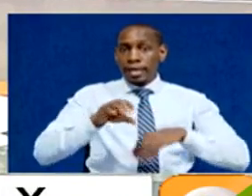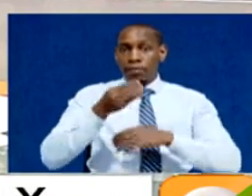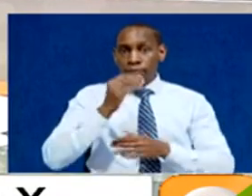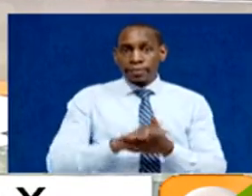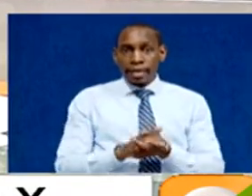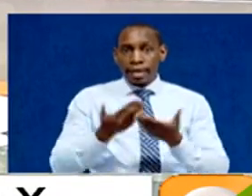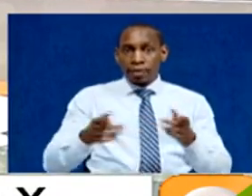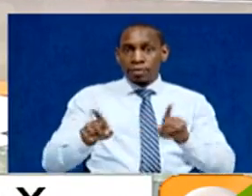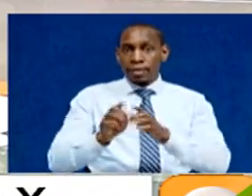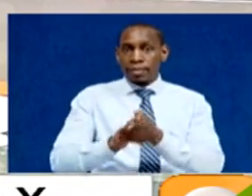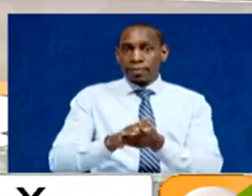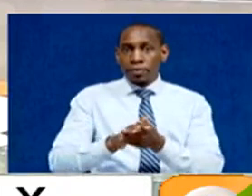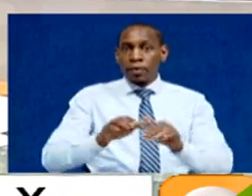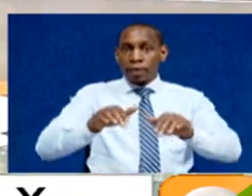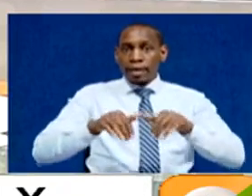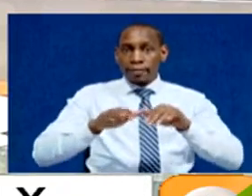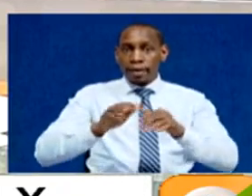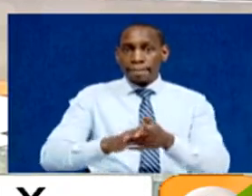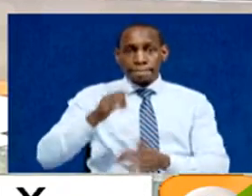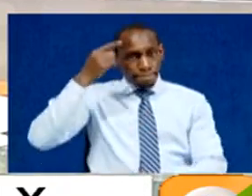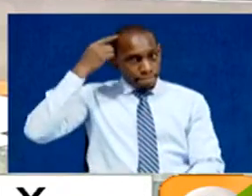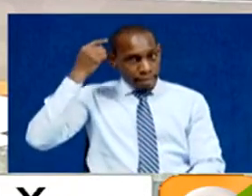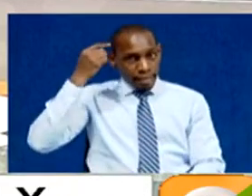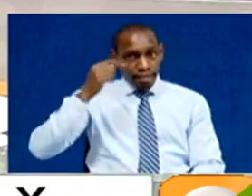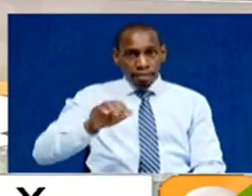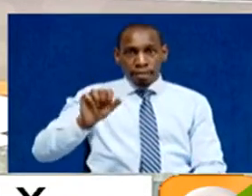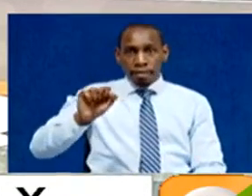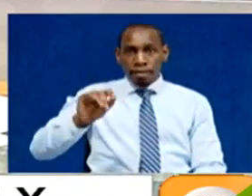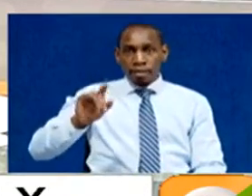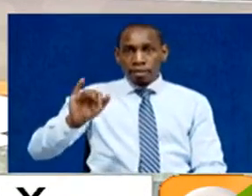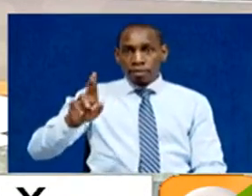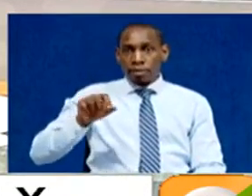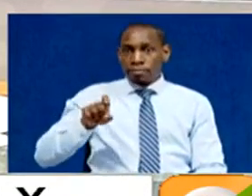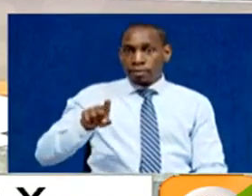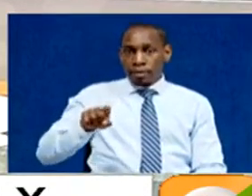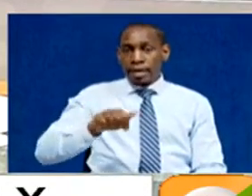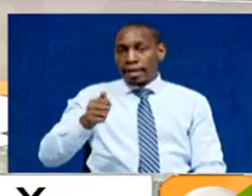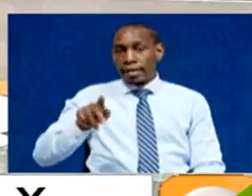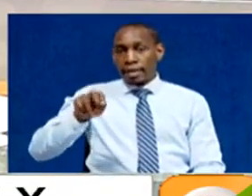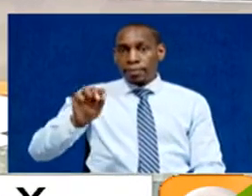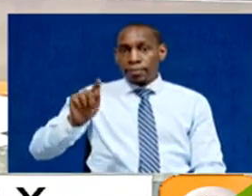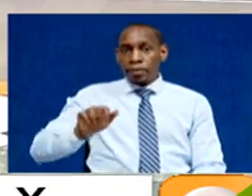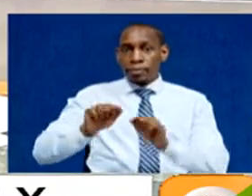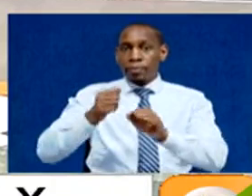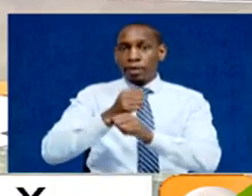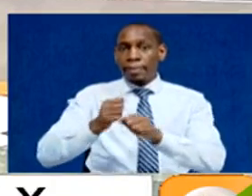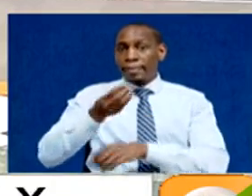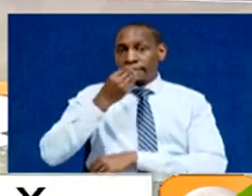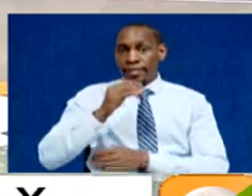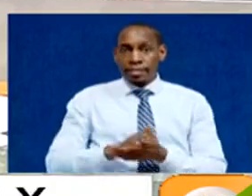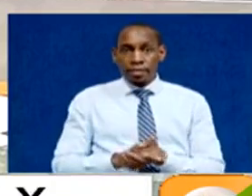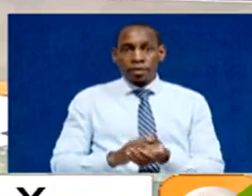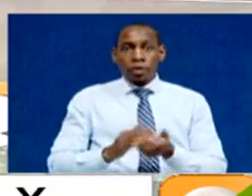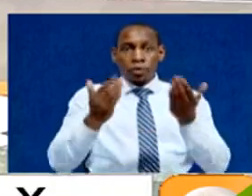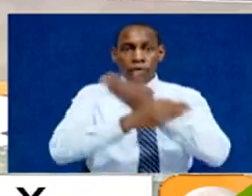ways is the rearing of the black soldier fly larva as an alternative source of protein for making the feeds. On